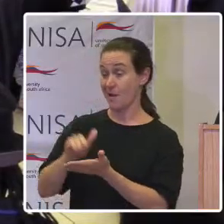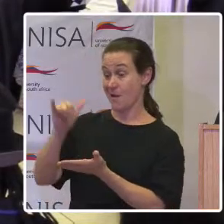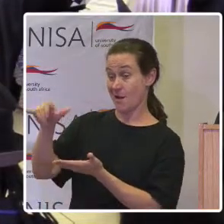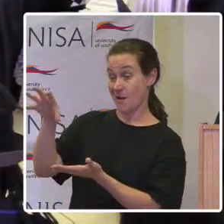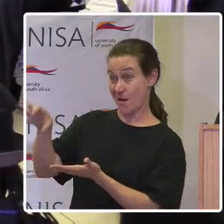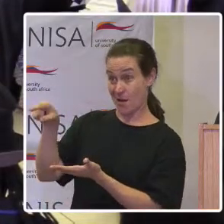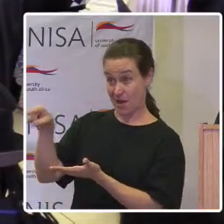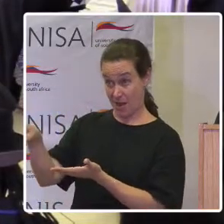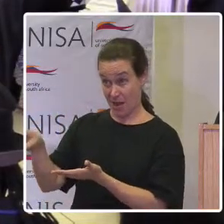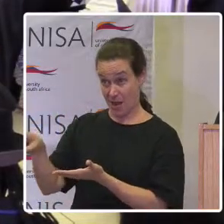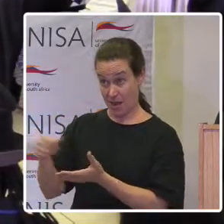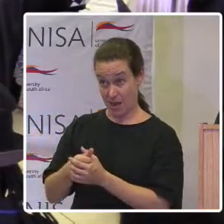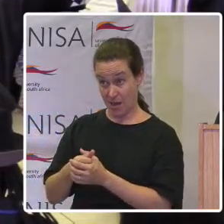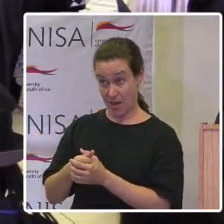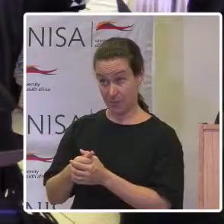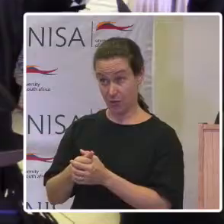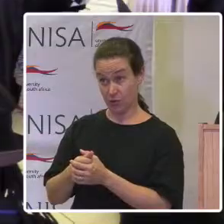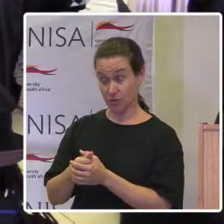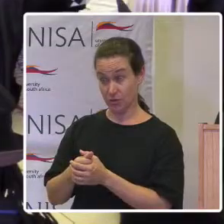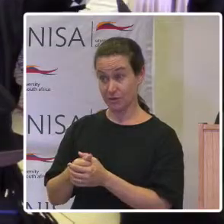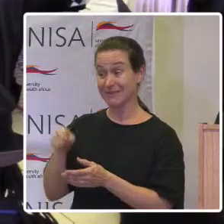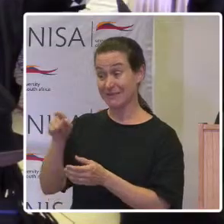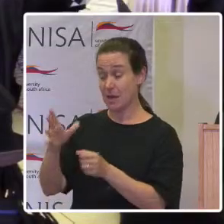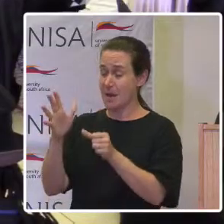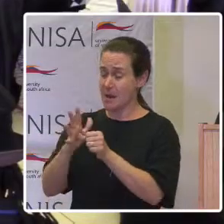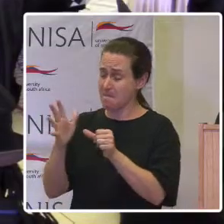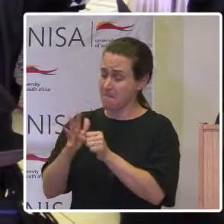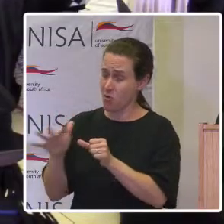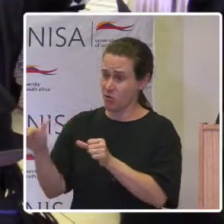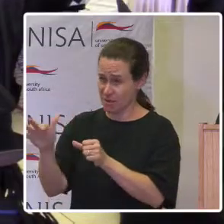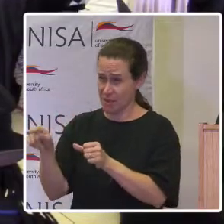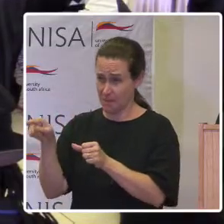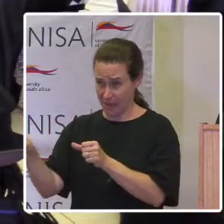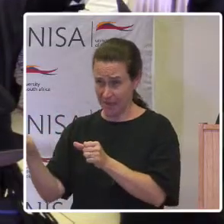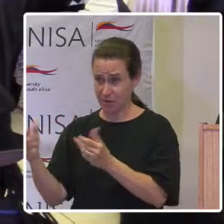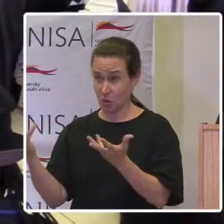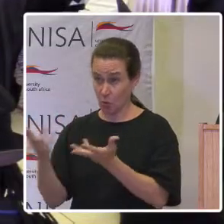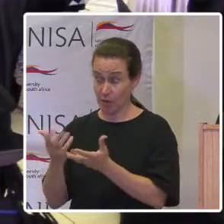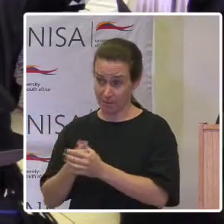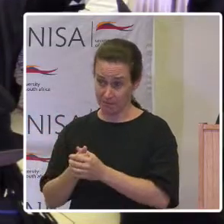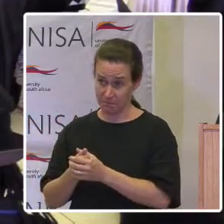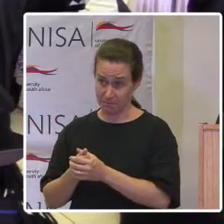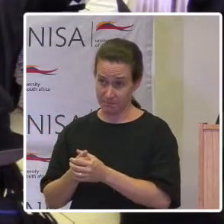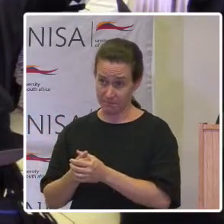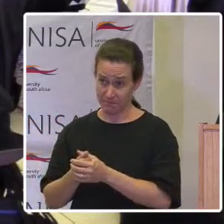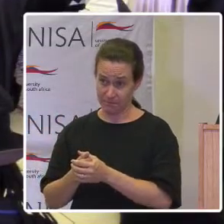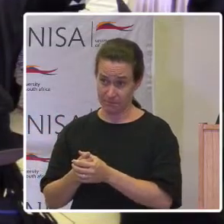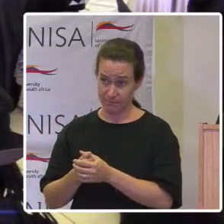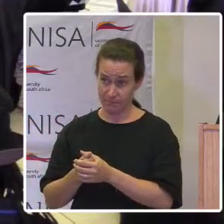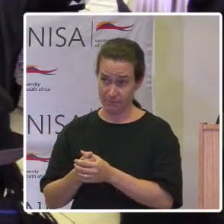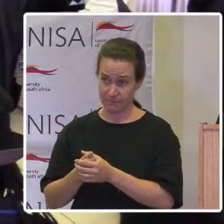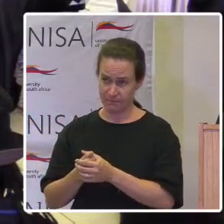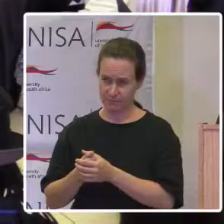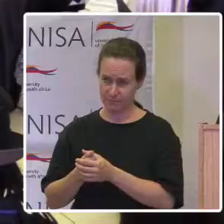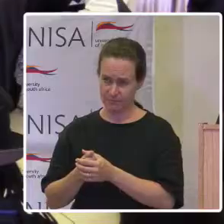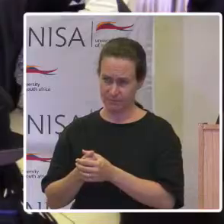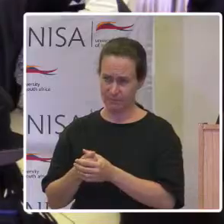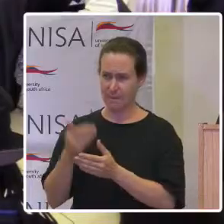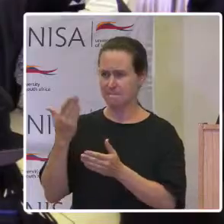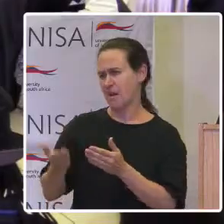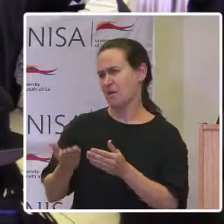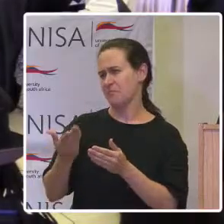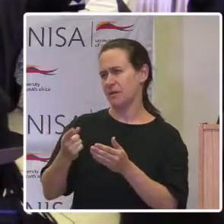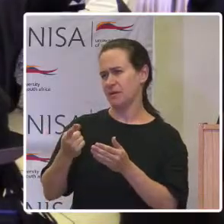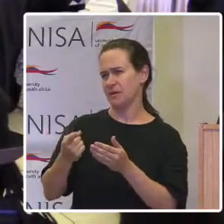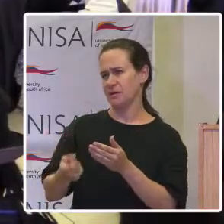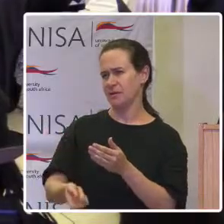the vulnerable key point whereby we find, could we suggest that the currency fluctuation